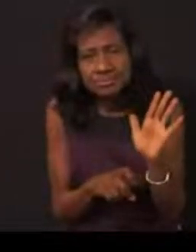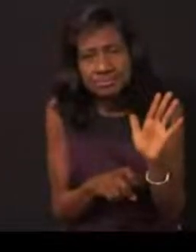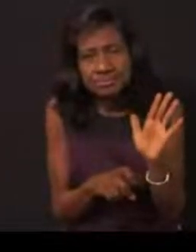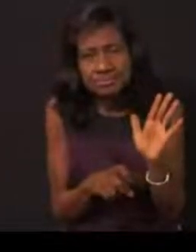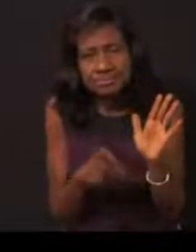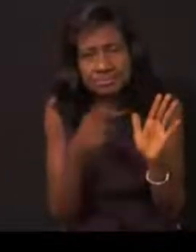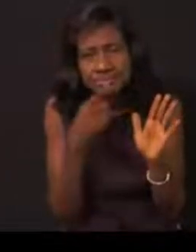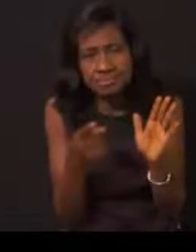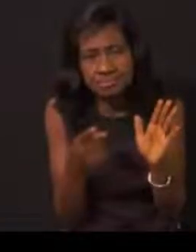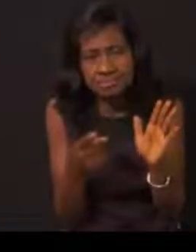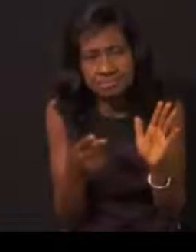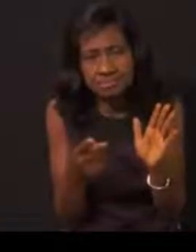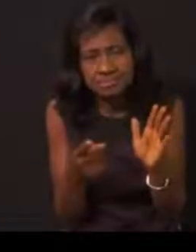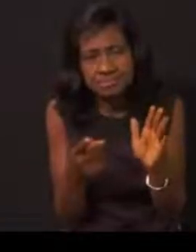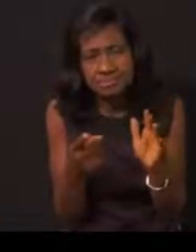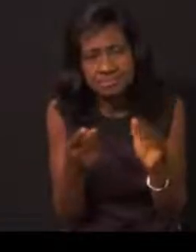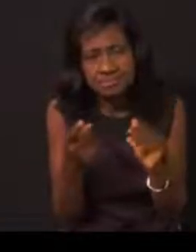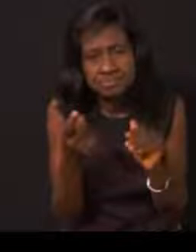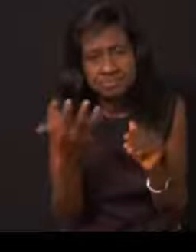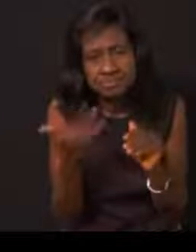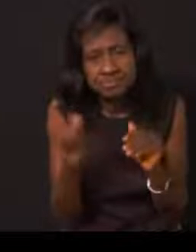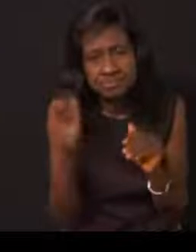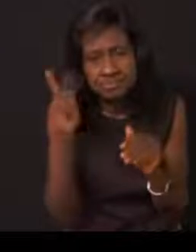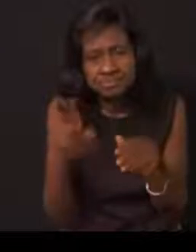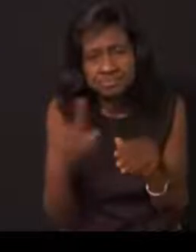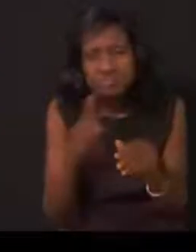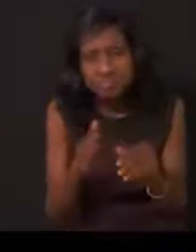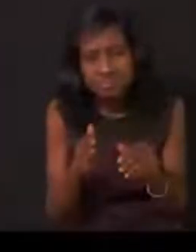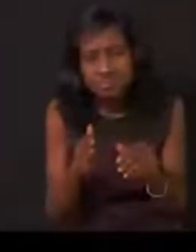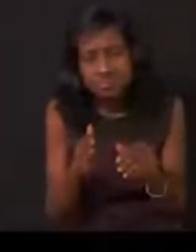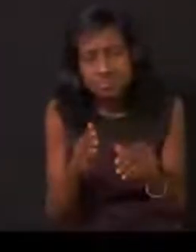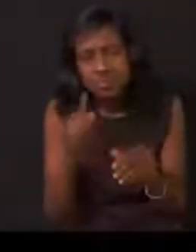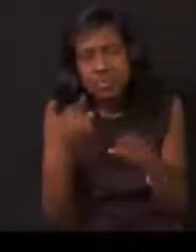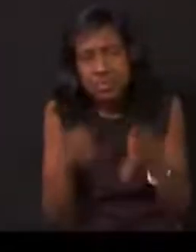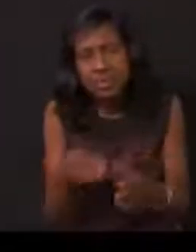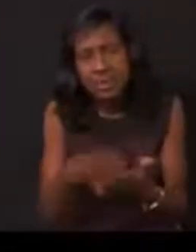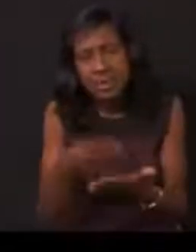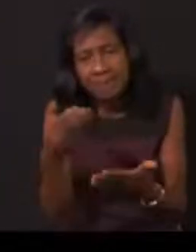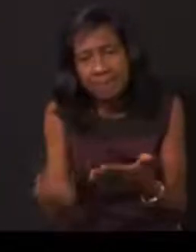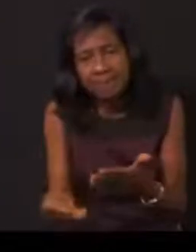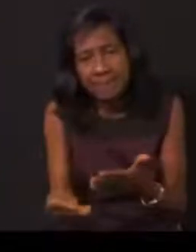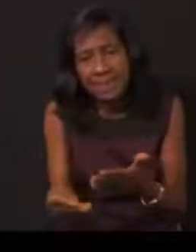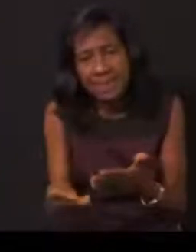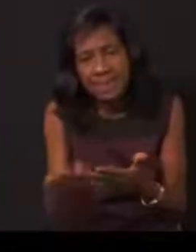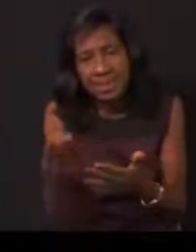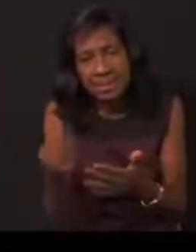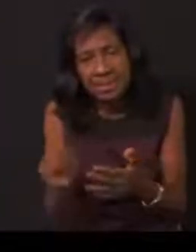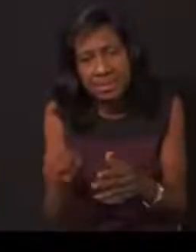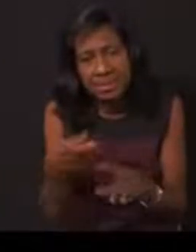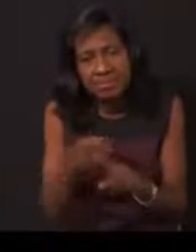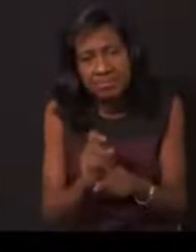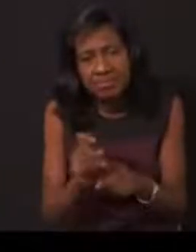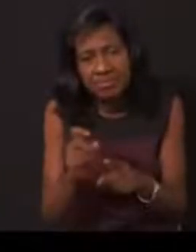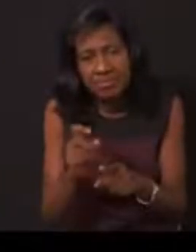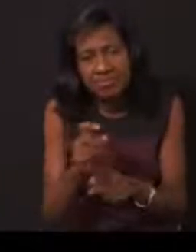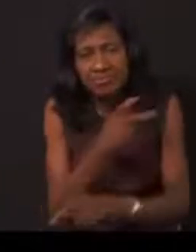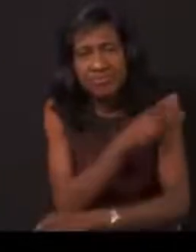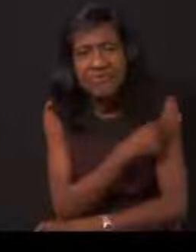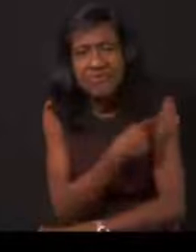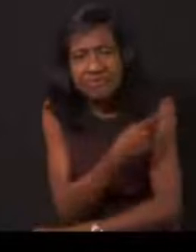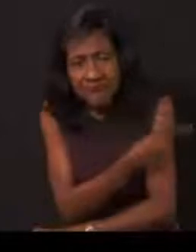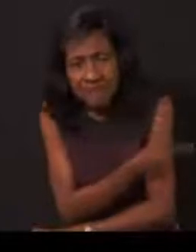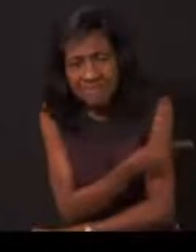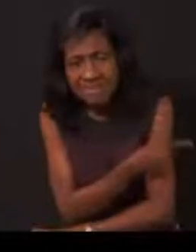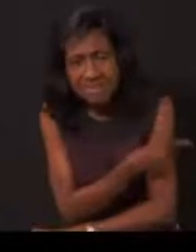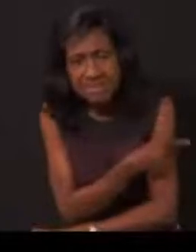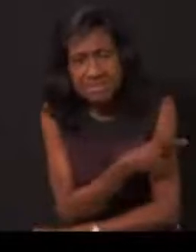I suspect that they will be available to purchase from private suppliers, from pharmacies,